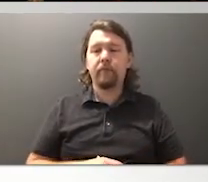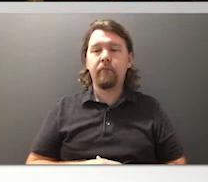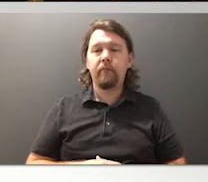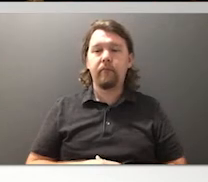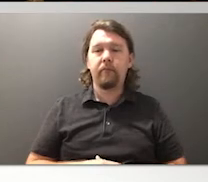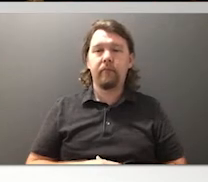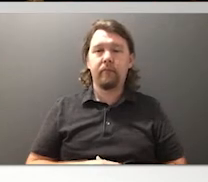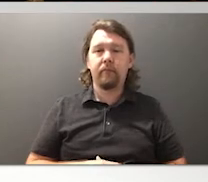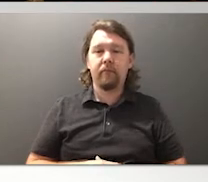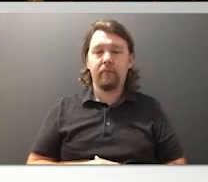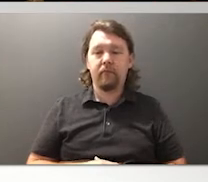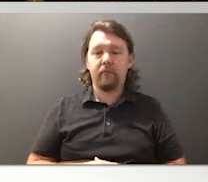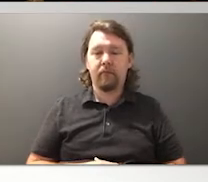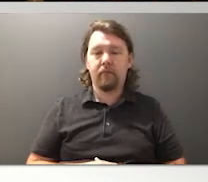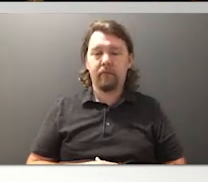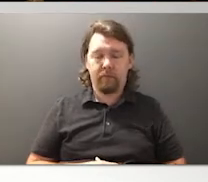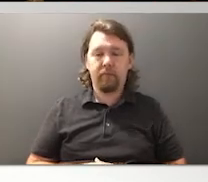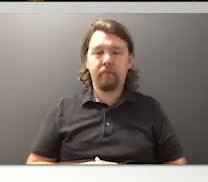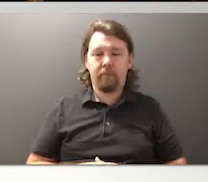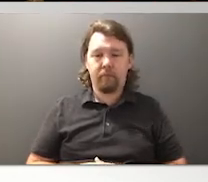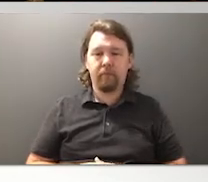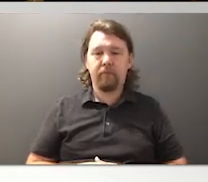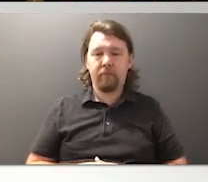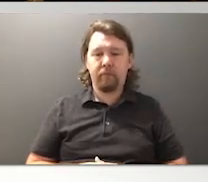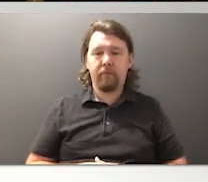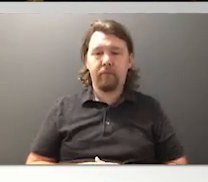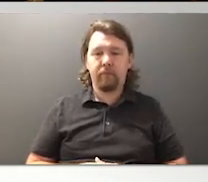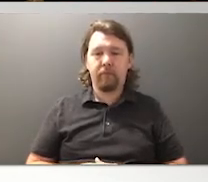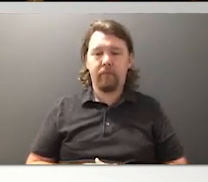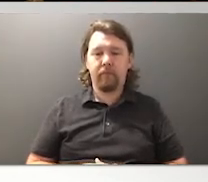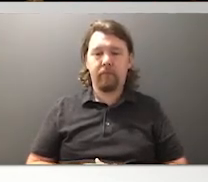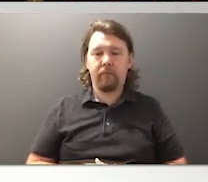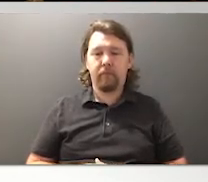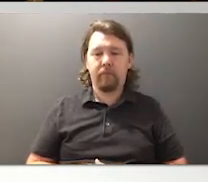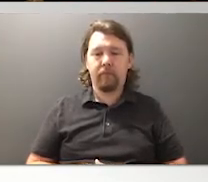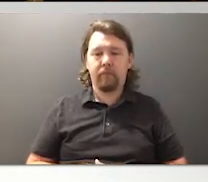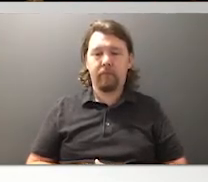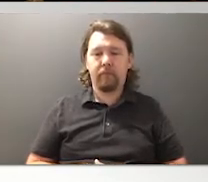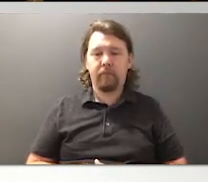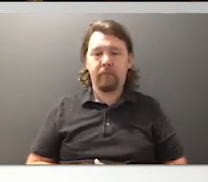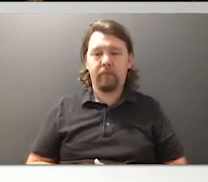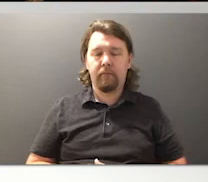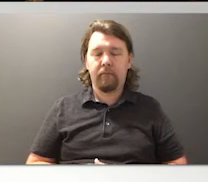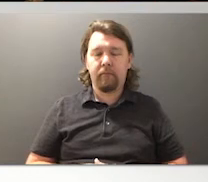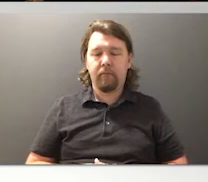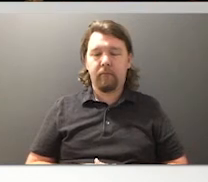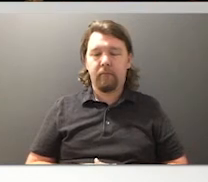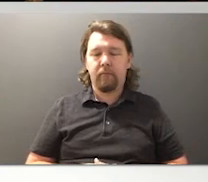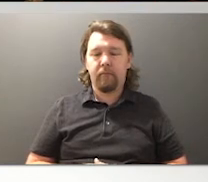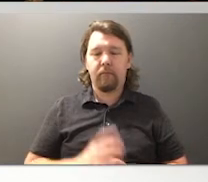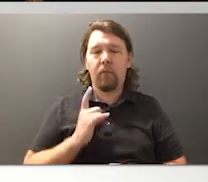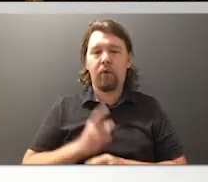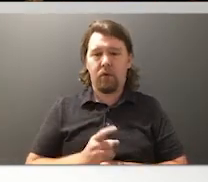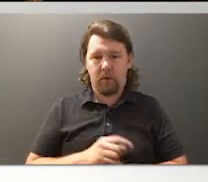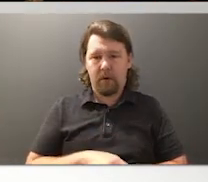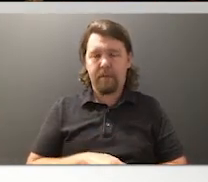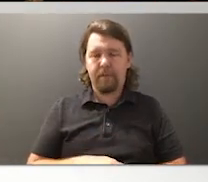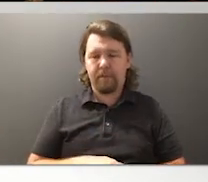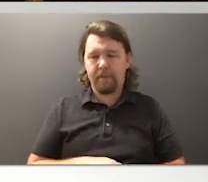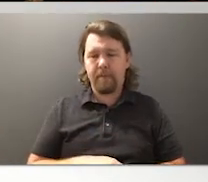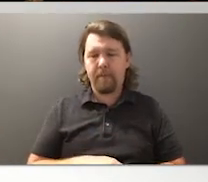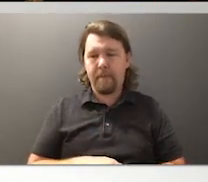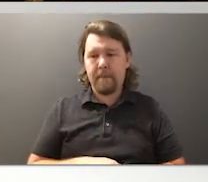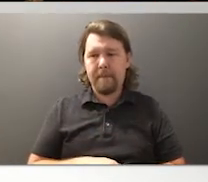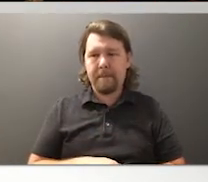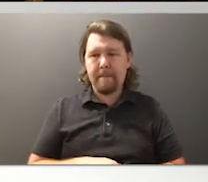till 22. Mm-hmm. But then I was hoping to use the funds for college life experience. Correct. So I'm trying to find out, is there